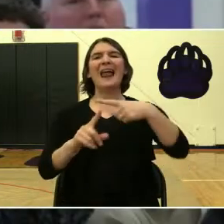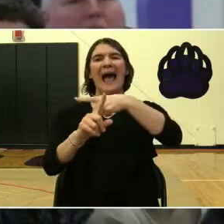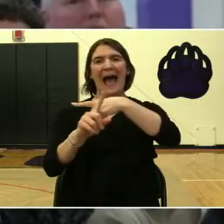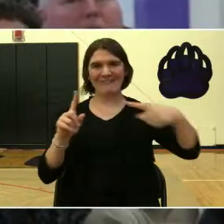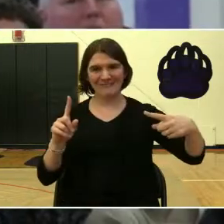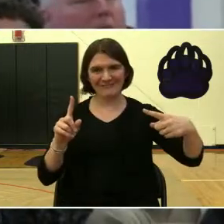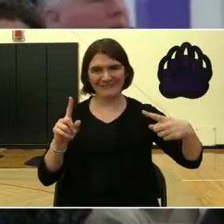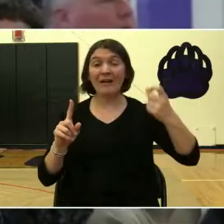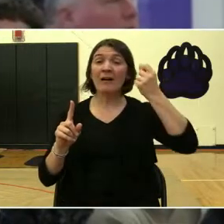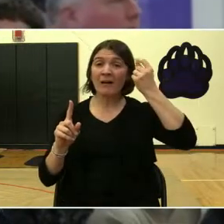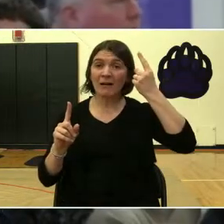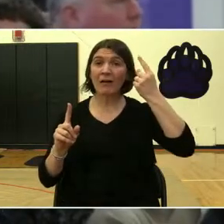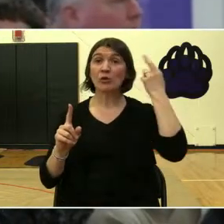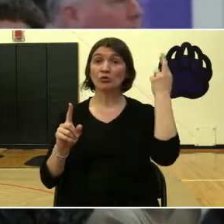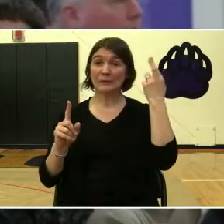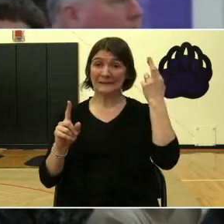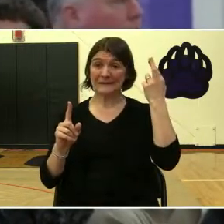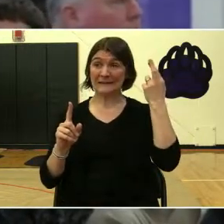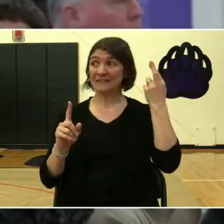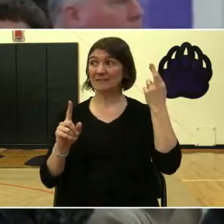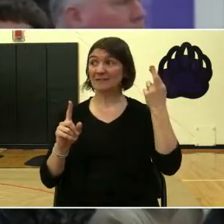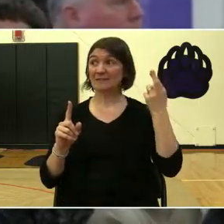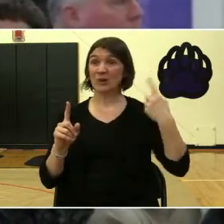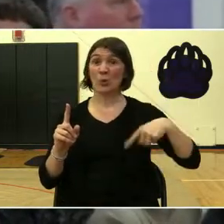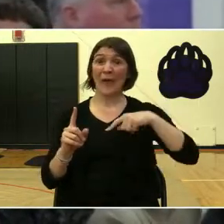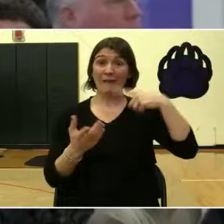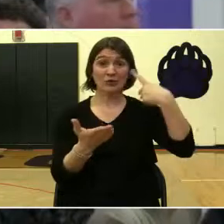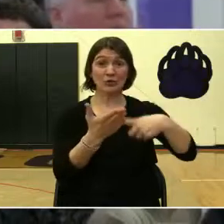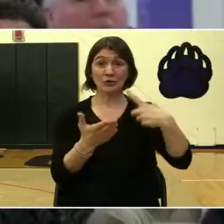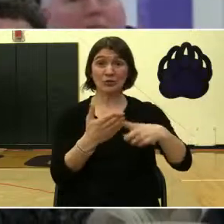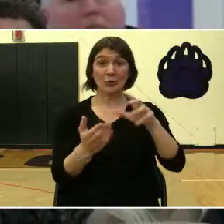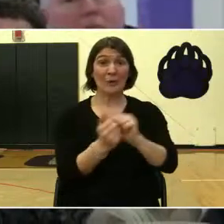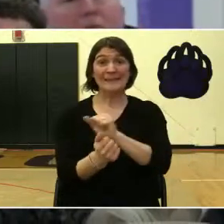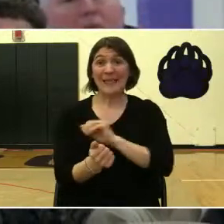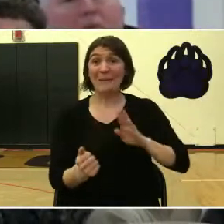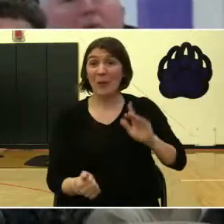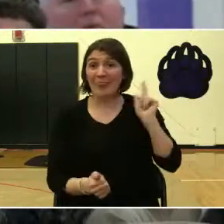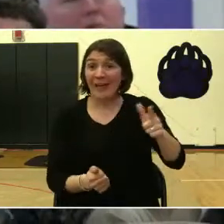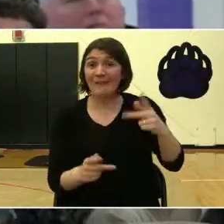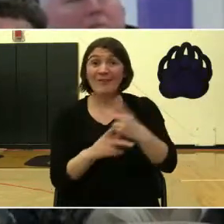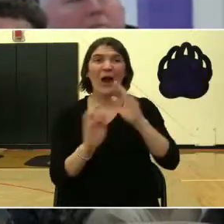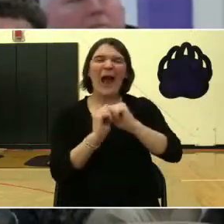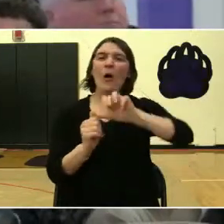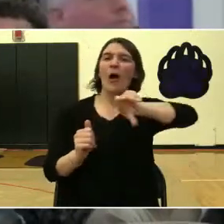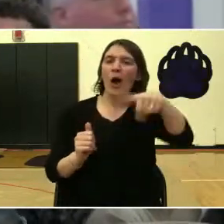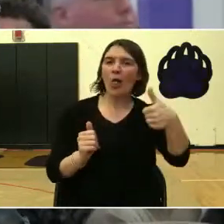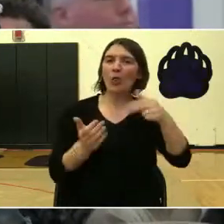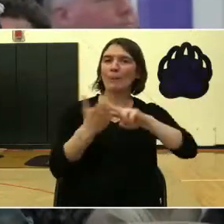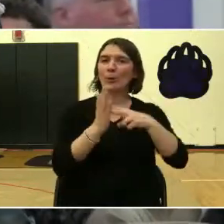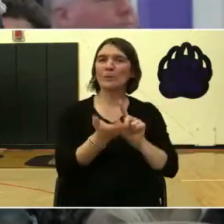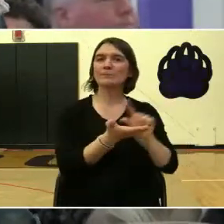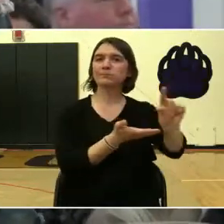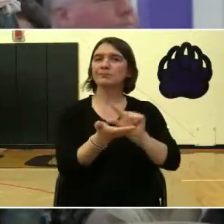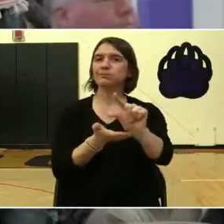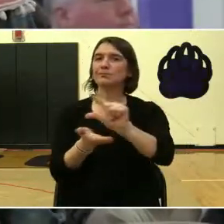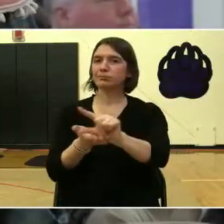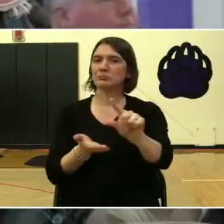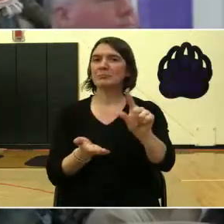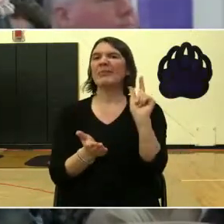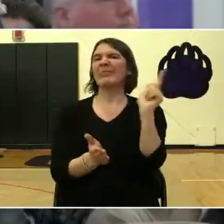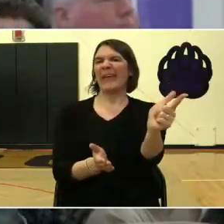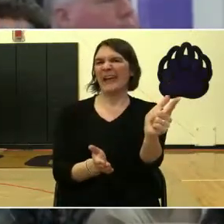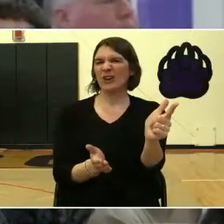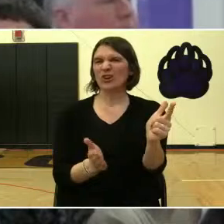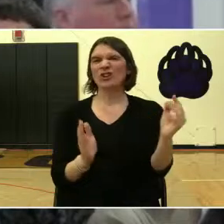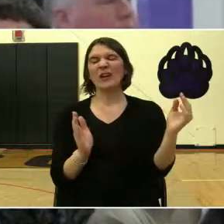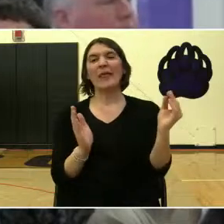anticipation that uh we'll all have to talk to the selectman and talk about how else we might want to spend this money and